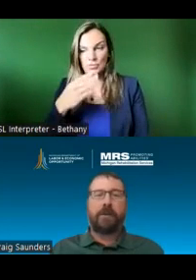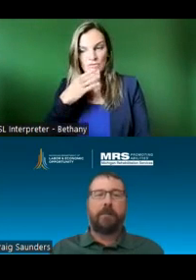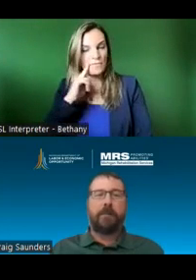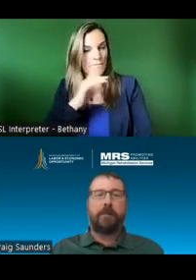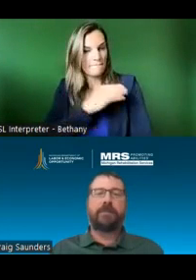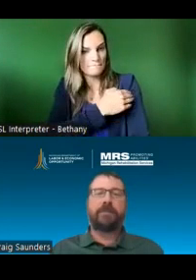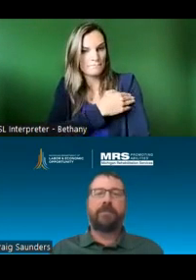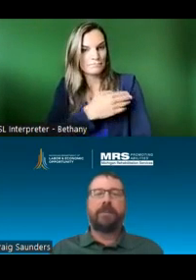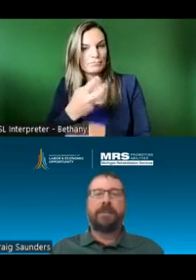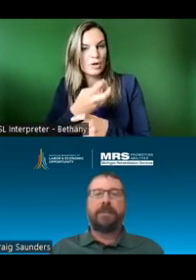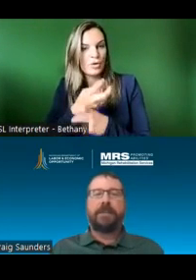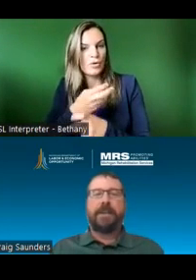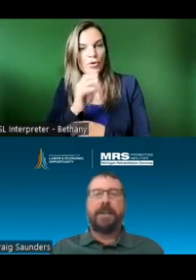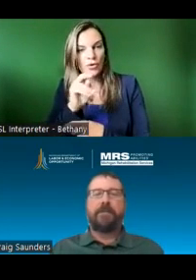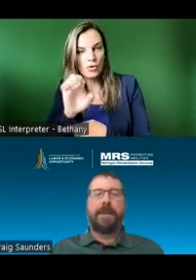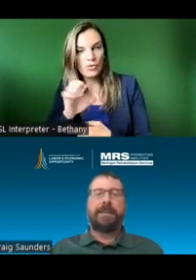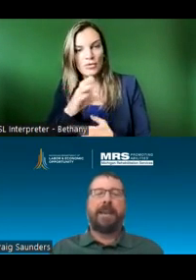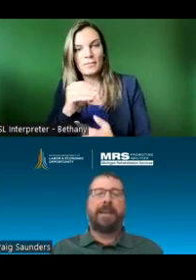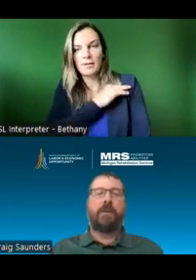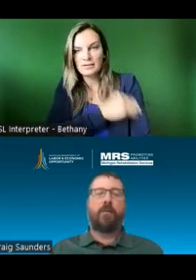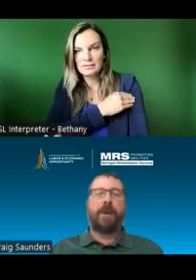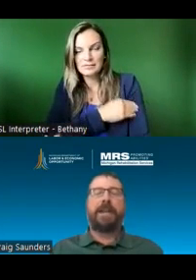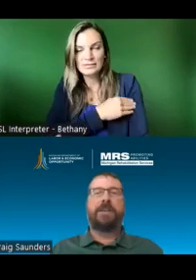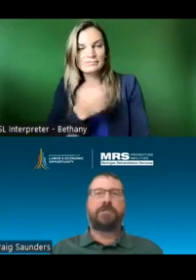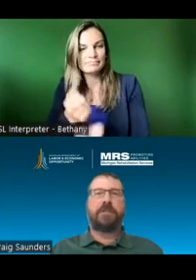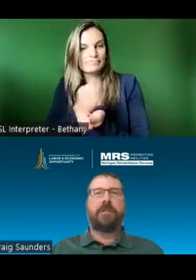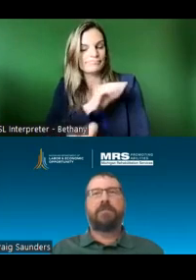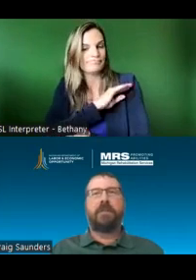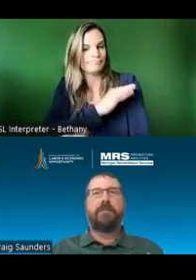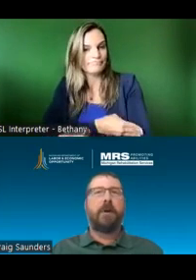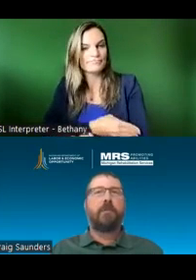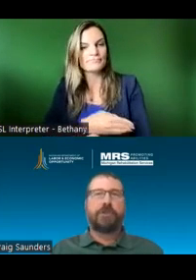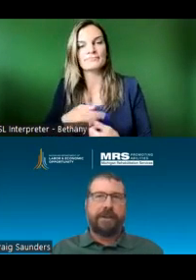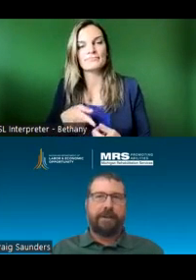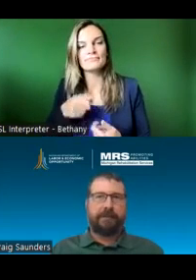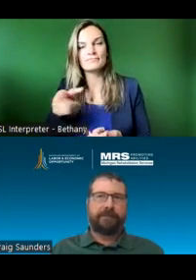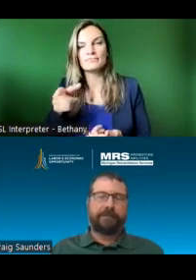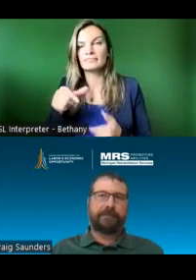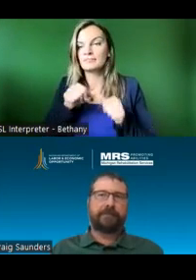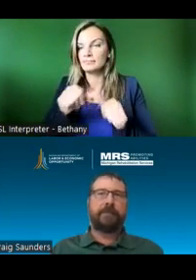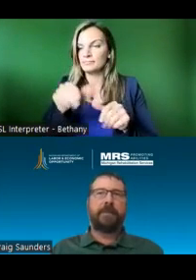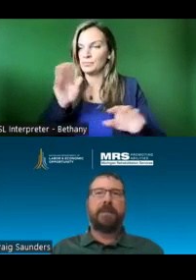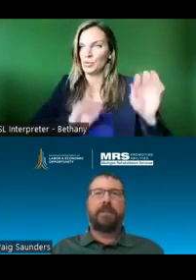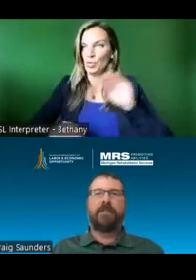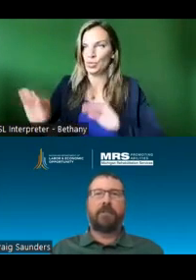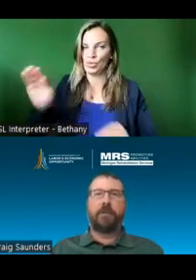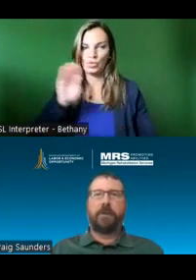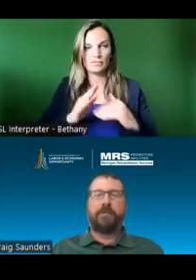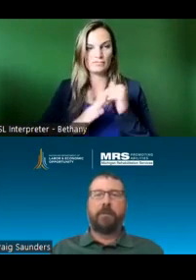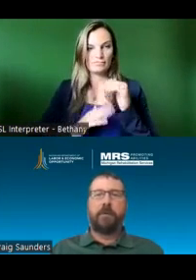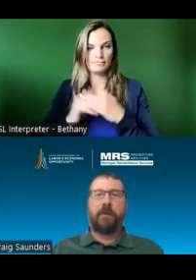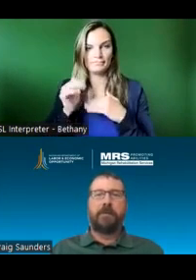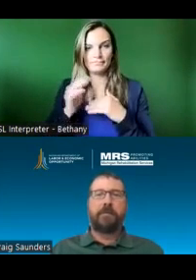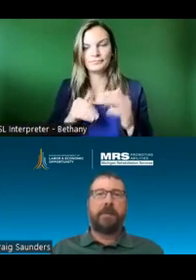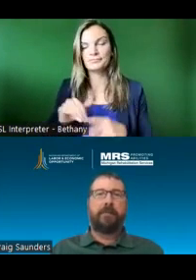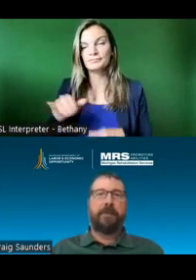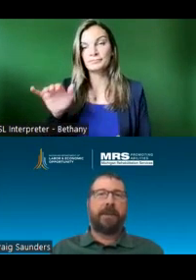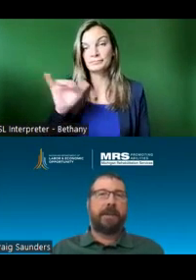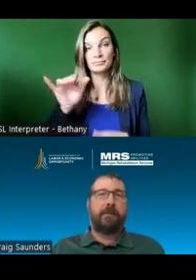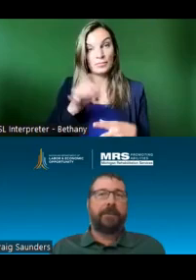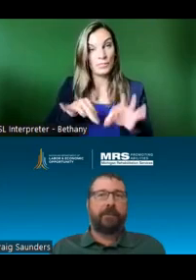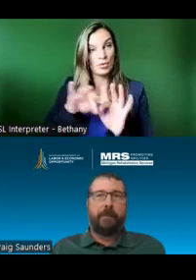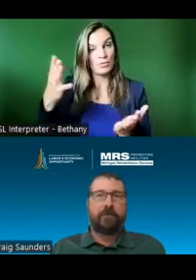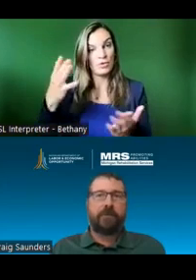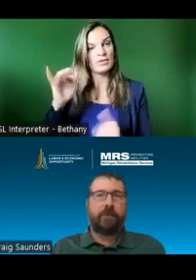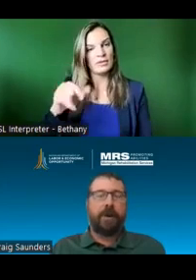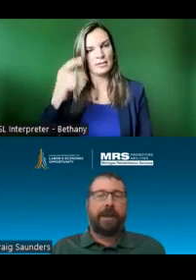and our muscles, and for maintaining a range of motion. It's also good for taking